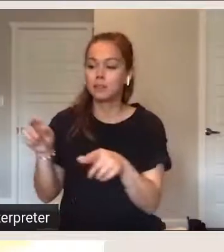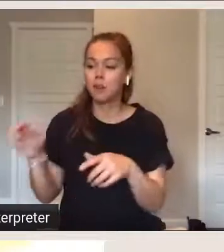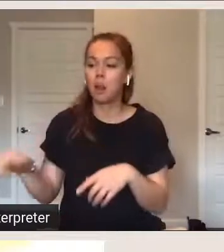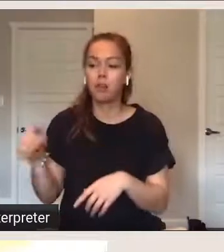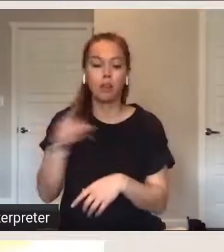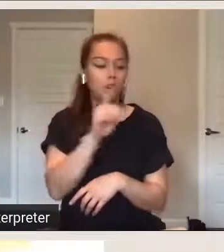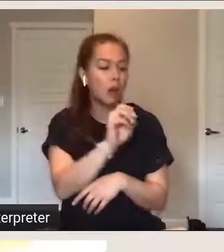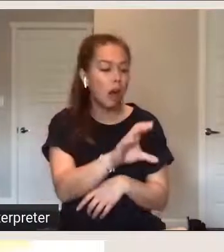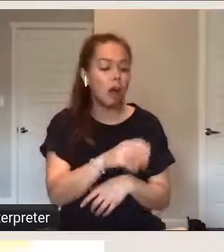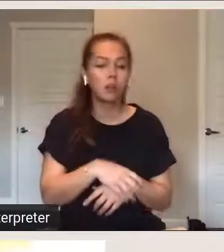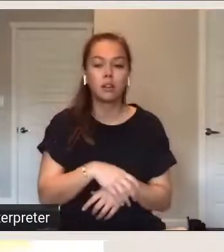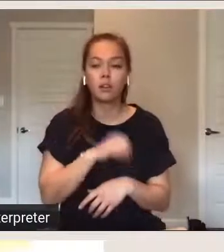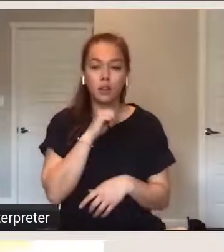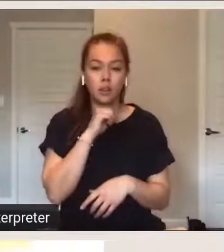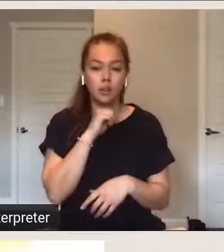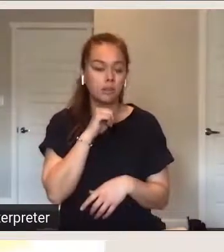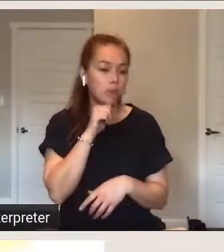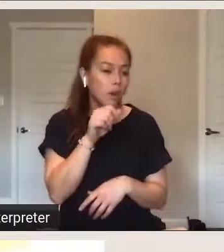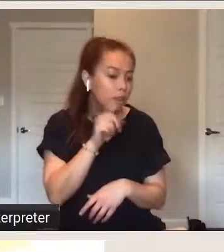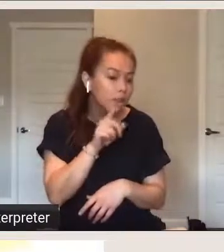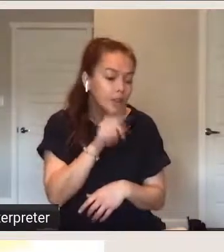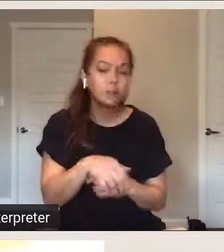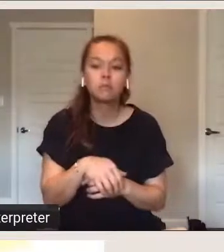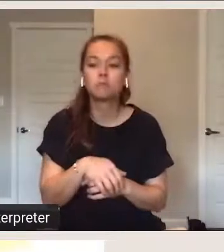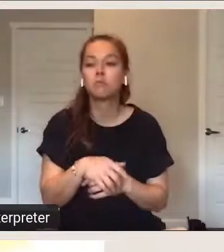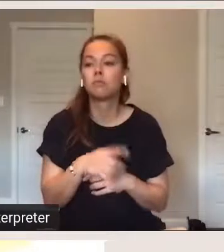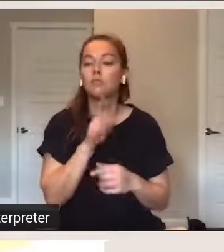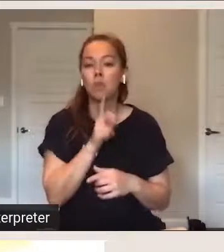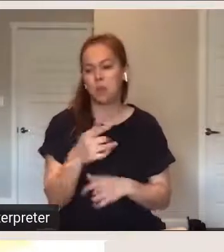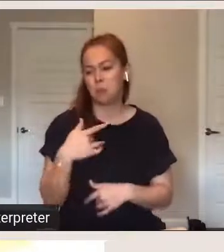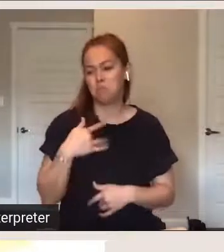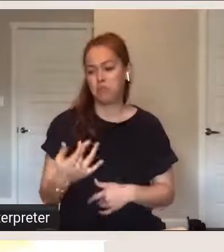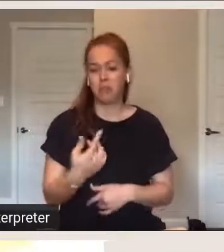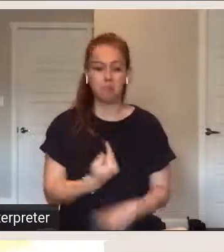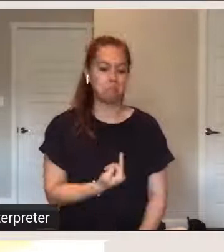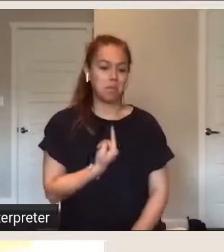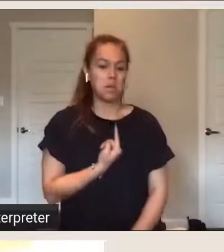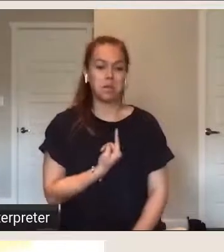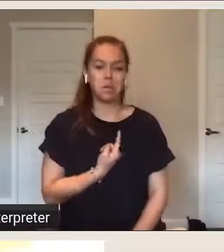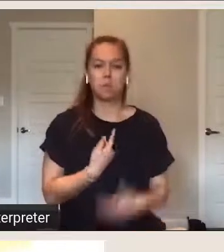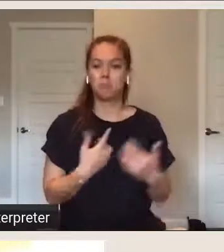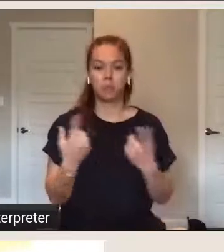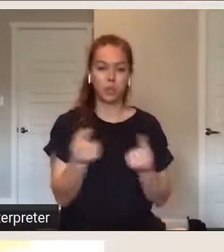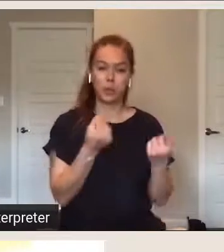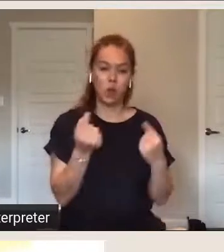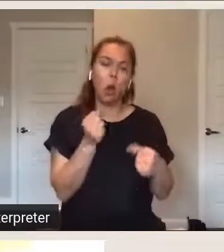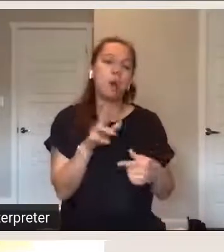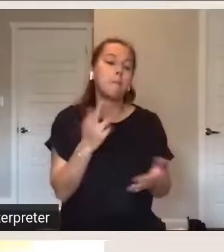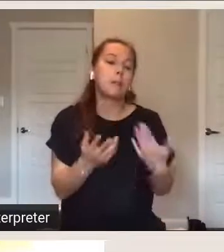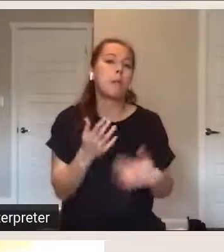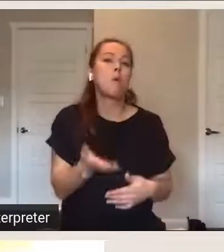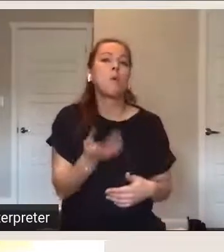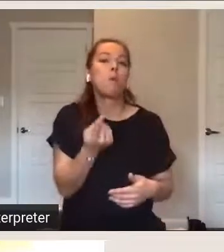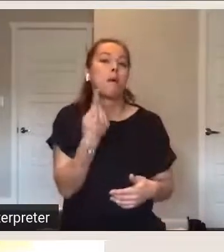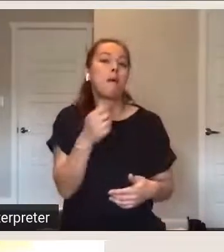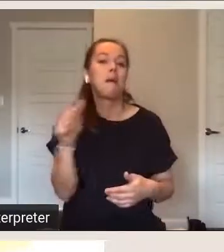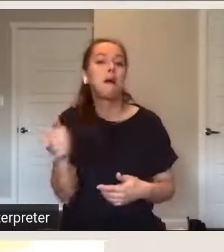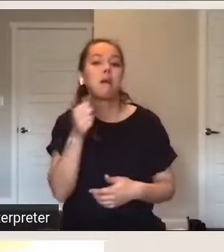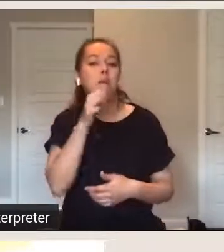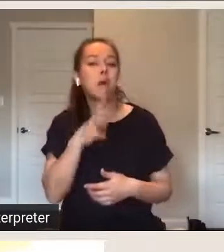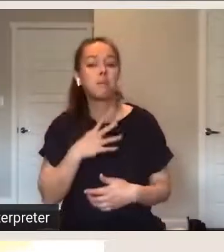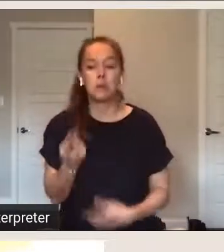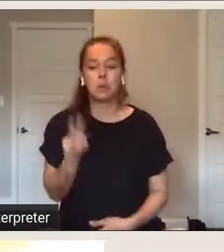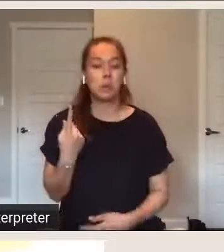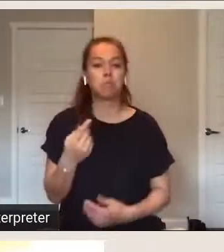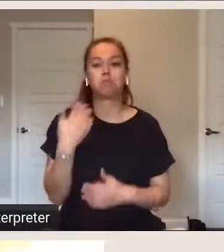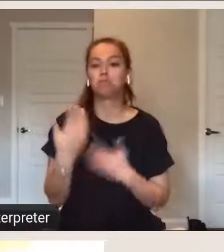so used to working as this kind of like one woman or maybe two woman band where it's like run and gun and you just go. And I think